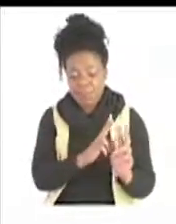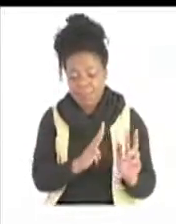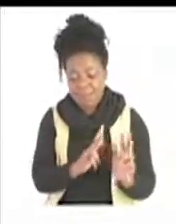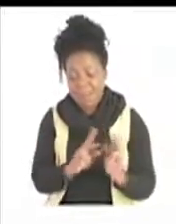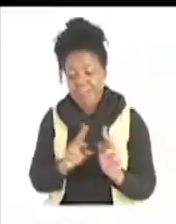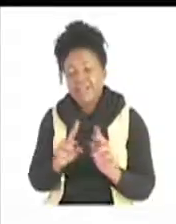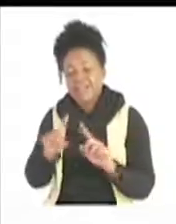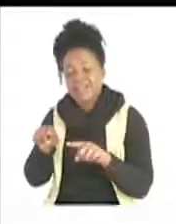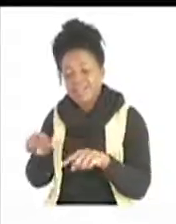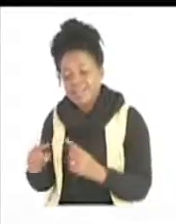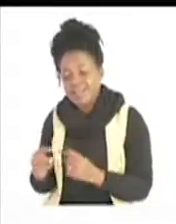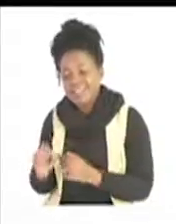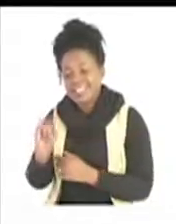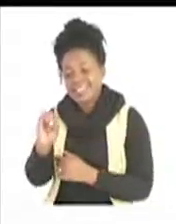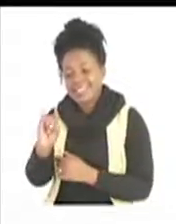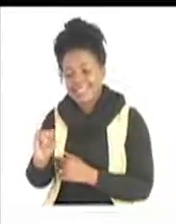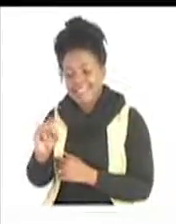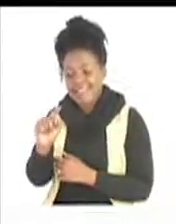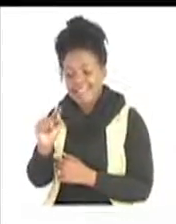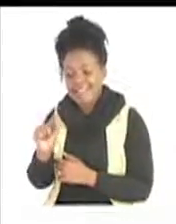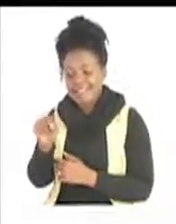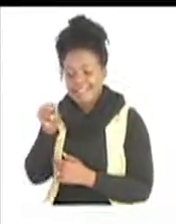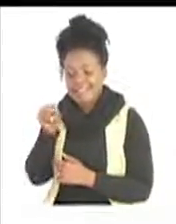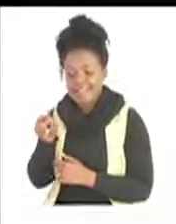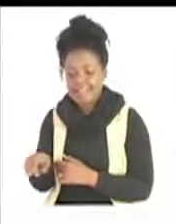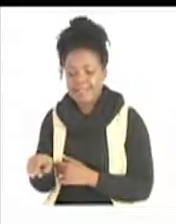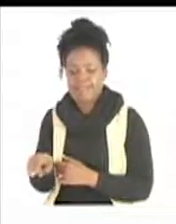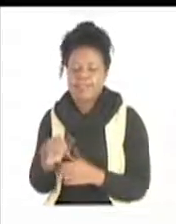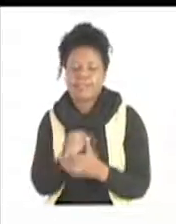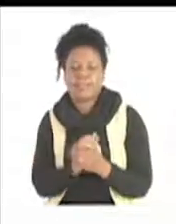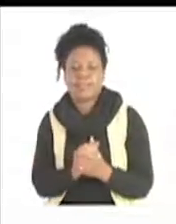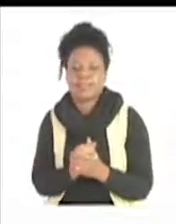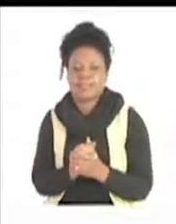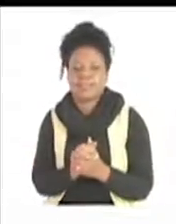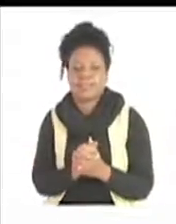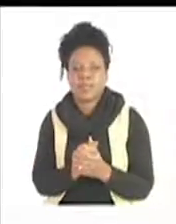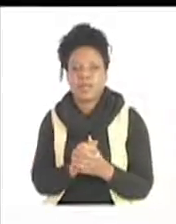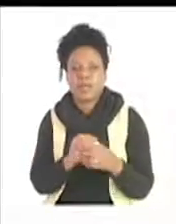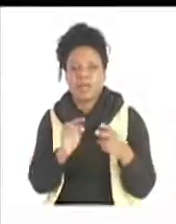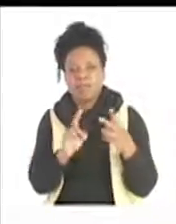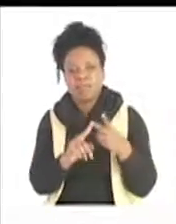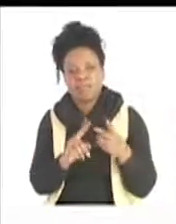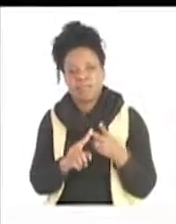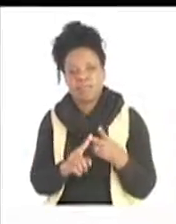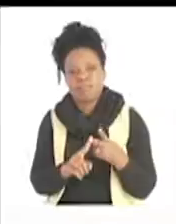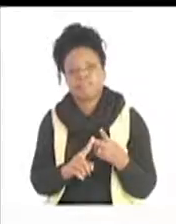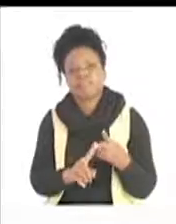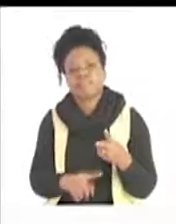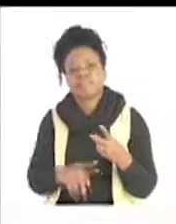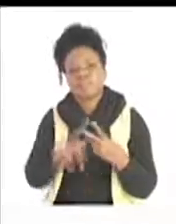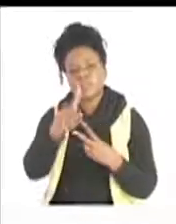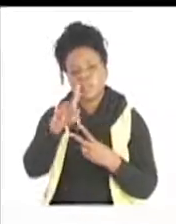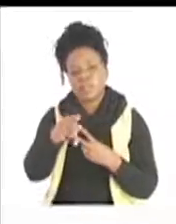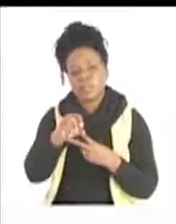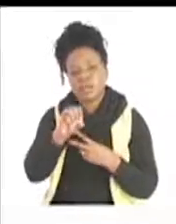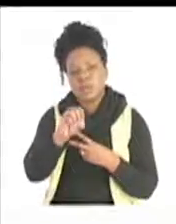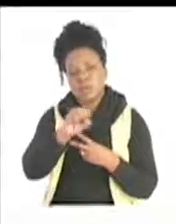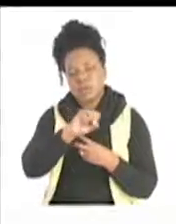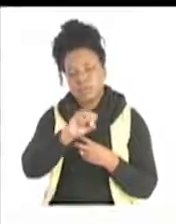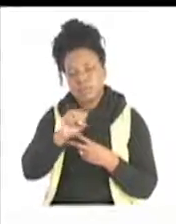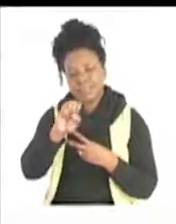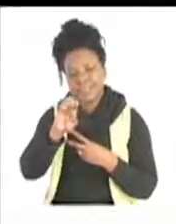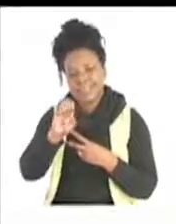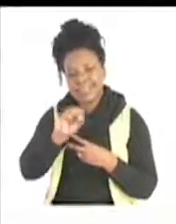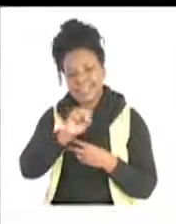this, or they. Moving on to possessive pronouns. Chanel, can you still remember what a possessive